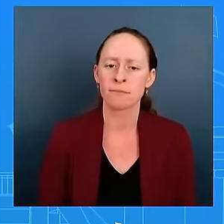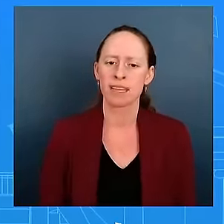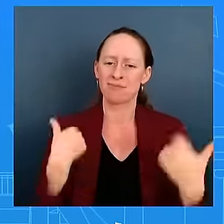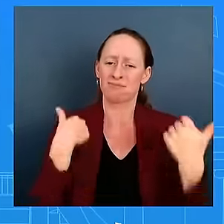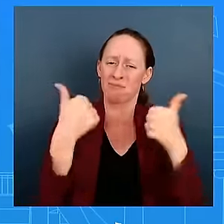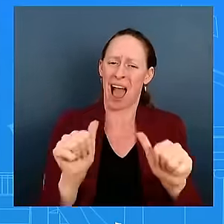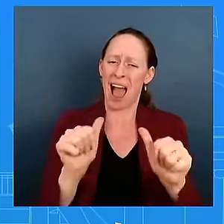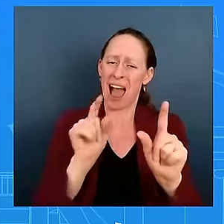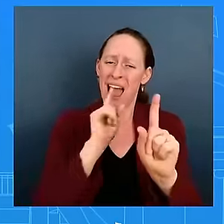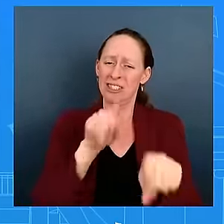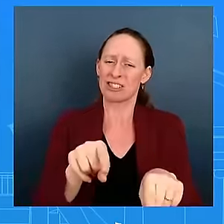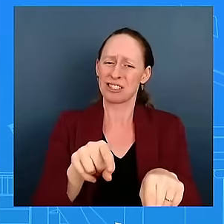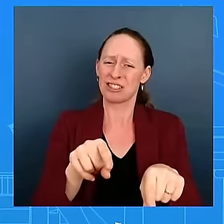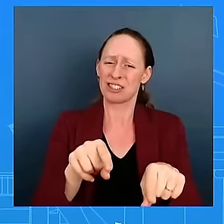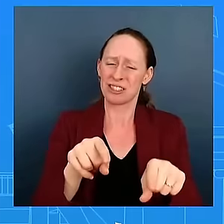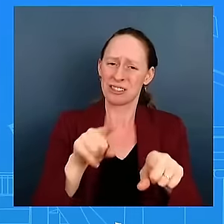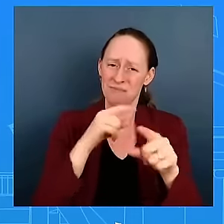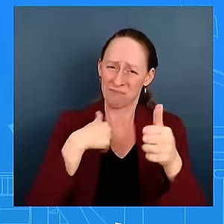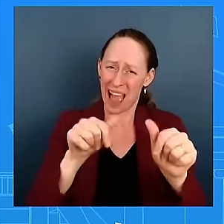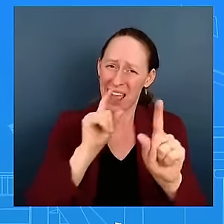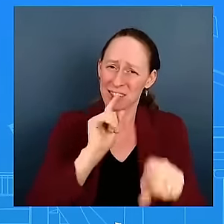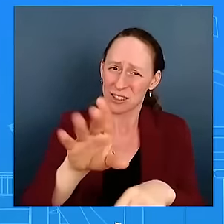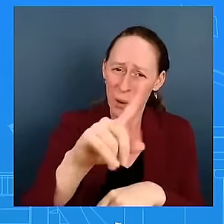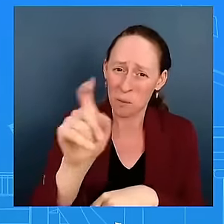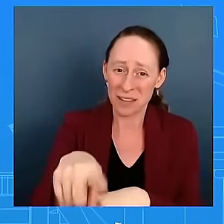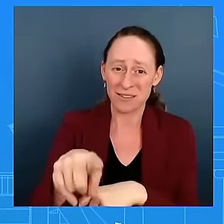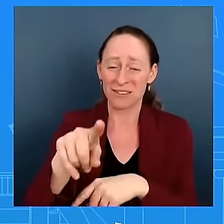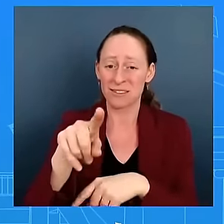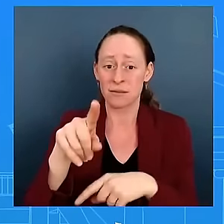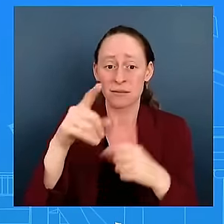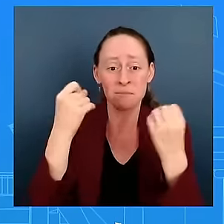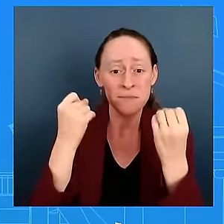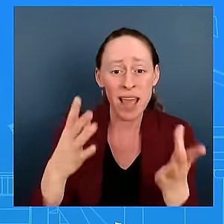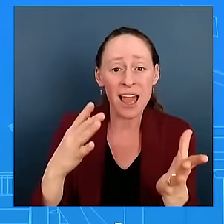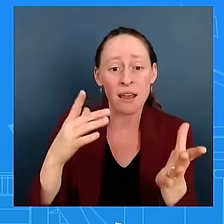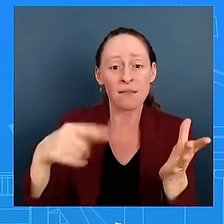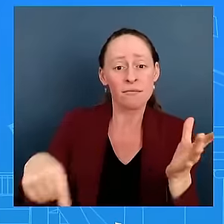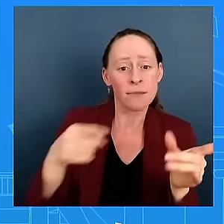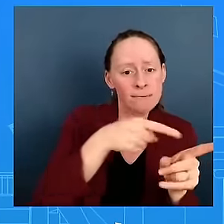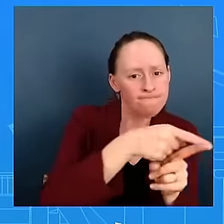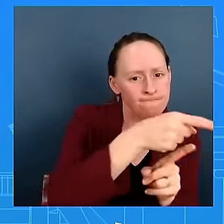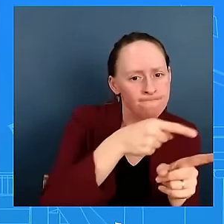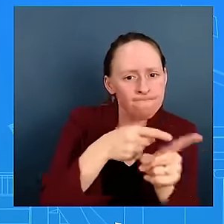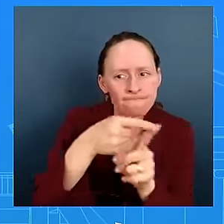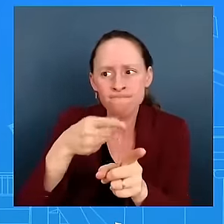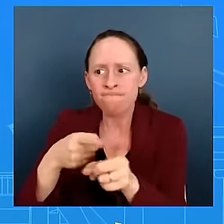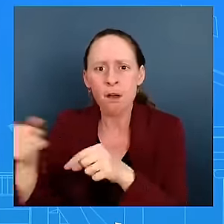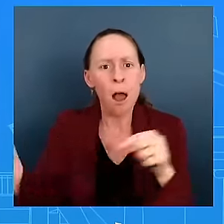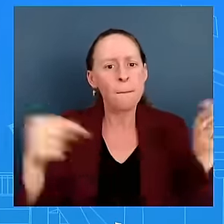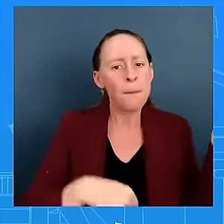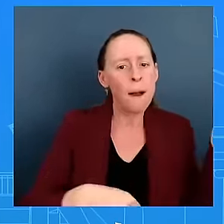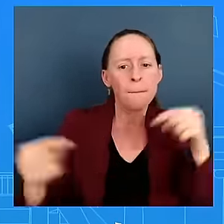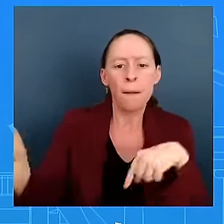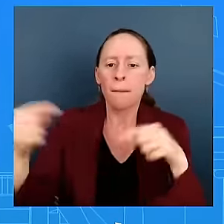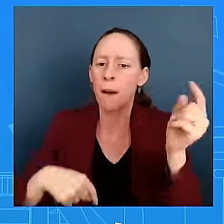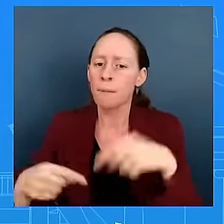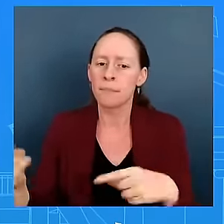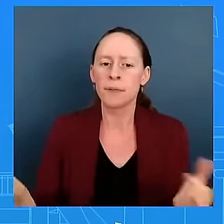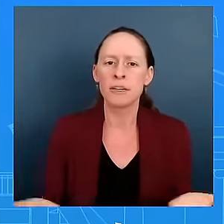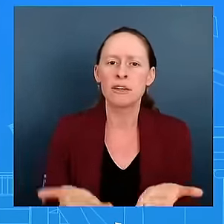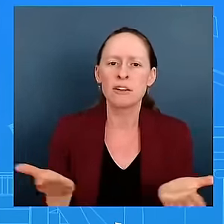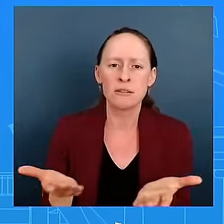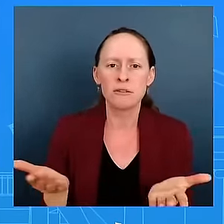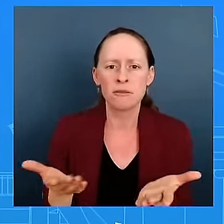are multiple neurologists that come, not neurologists, specialists that come through here because there are more